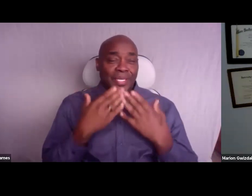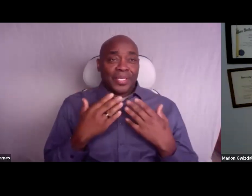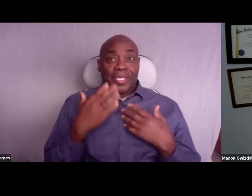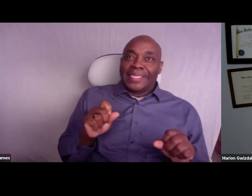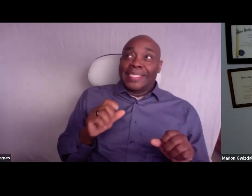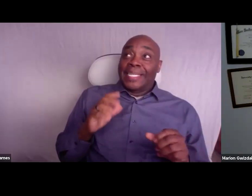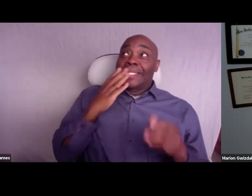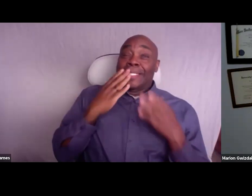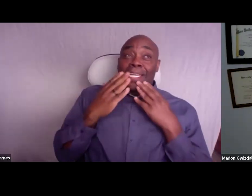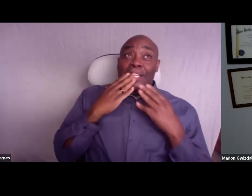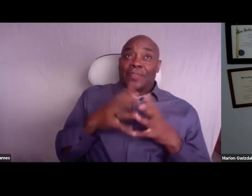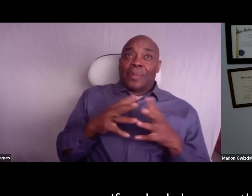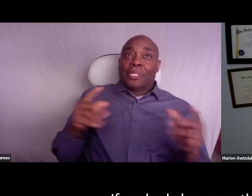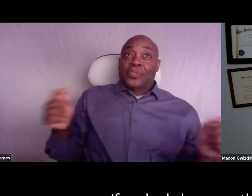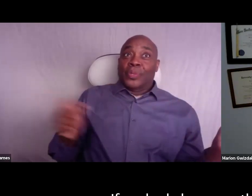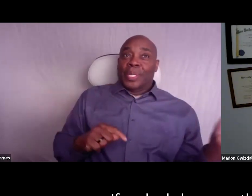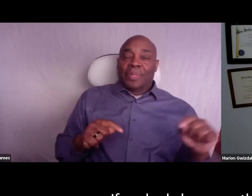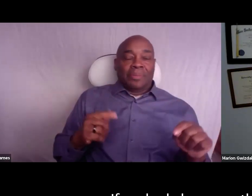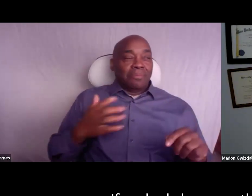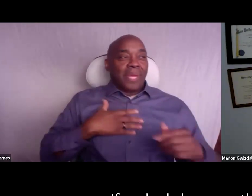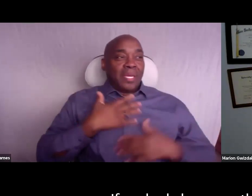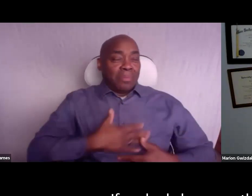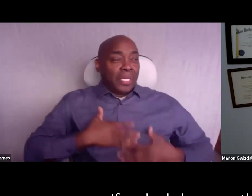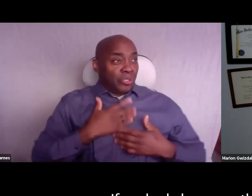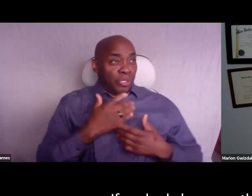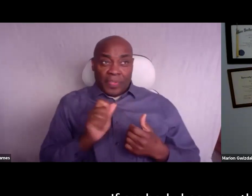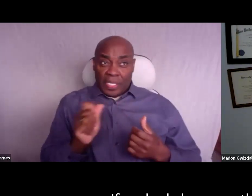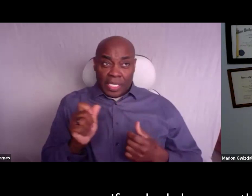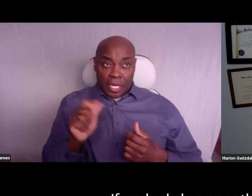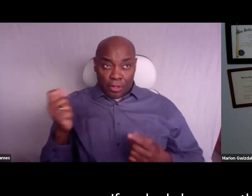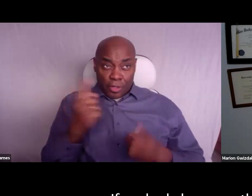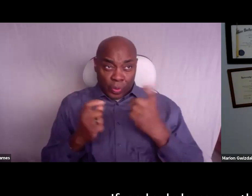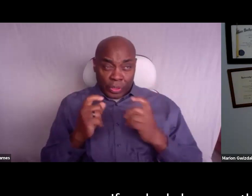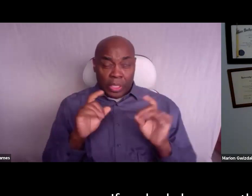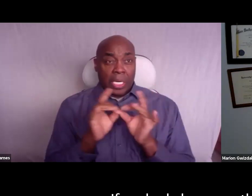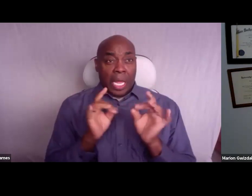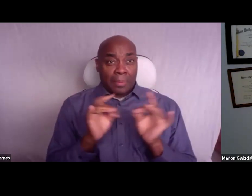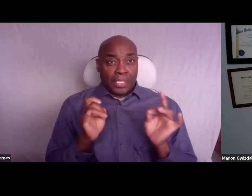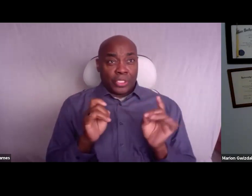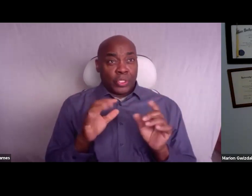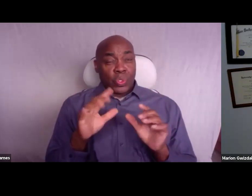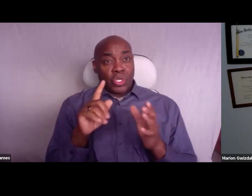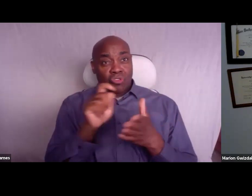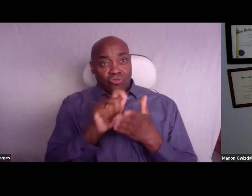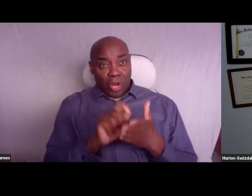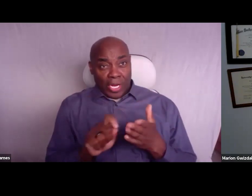coming. my pleasure. If anybody has any other questions or comments and want to write to me, it's